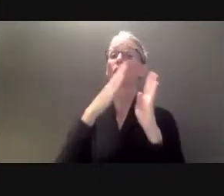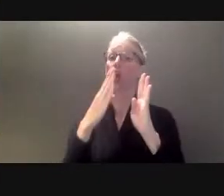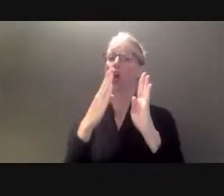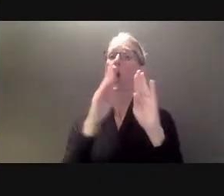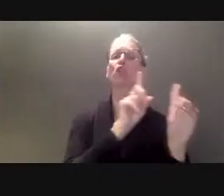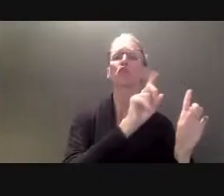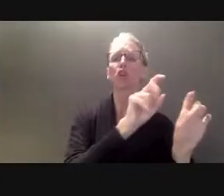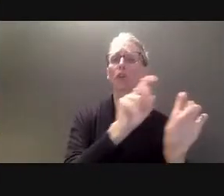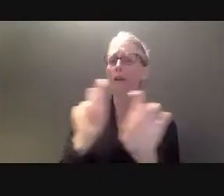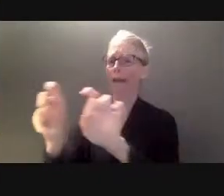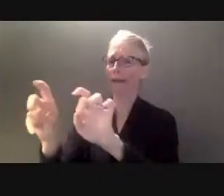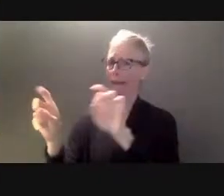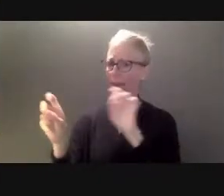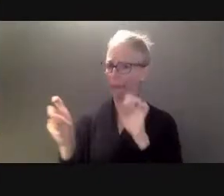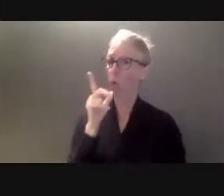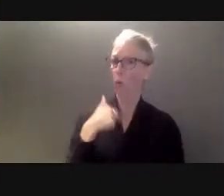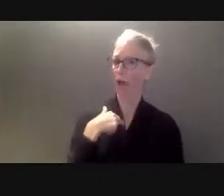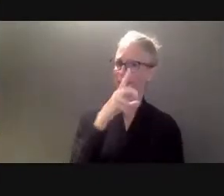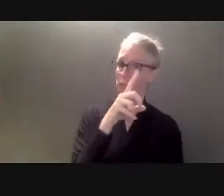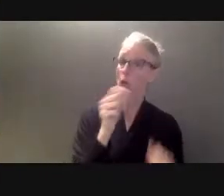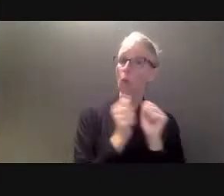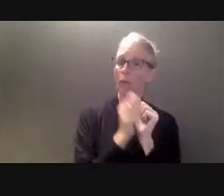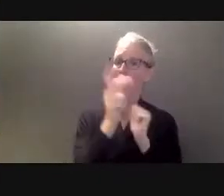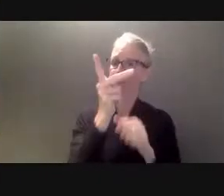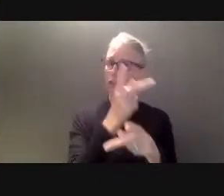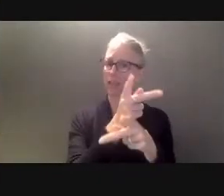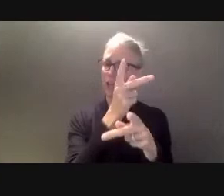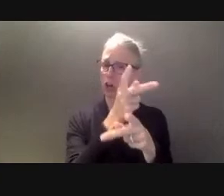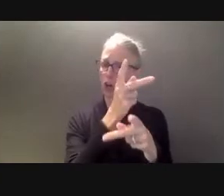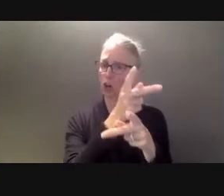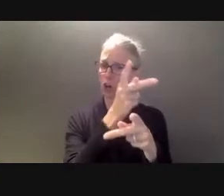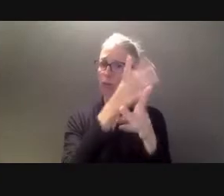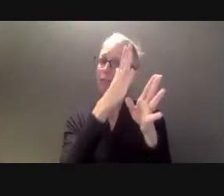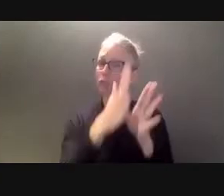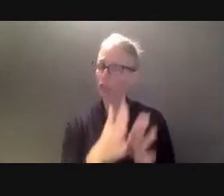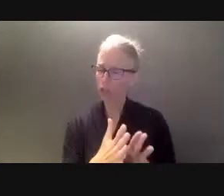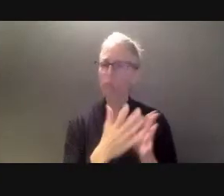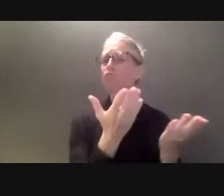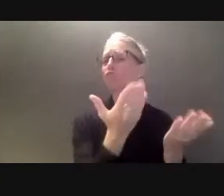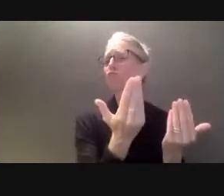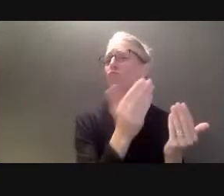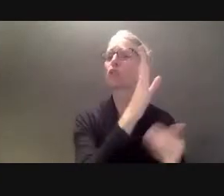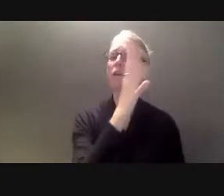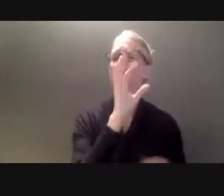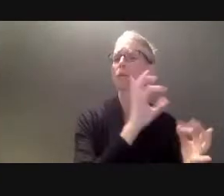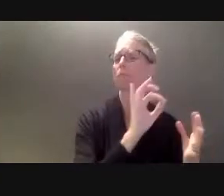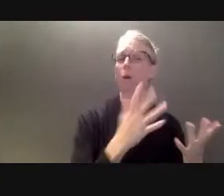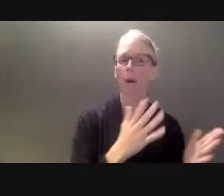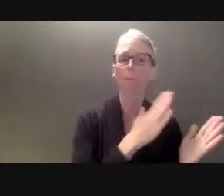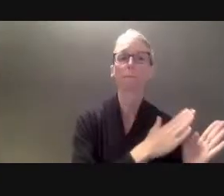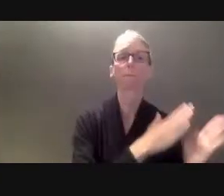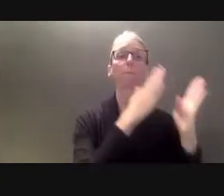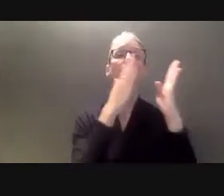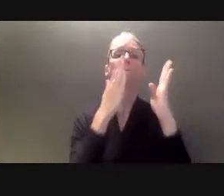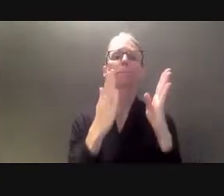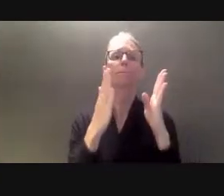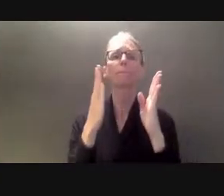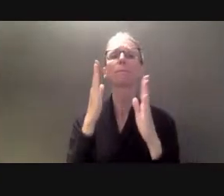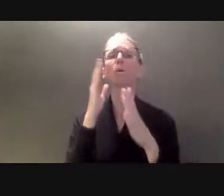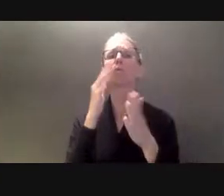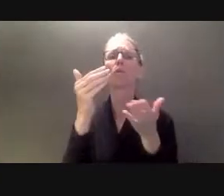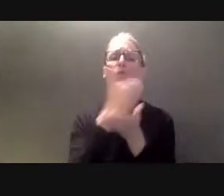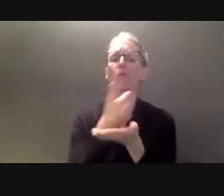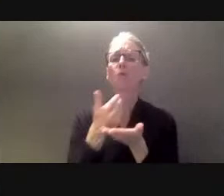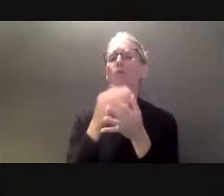park experiences, a review of the literature and YouTube videos on park accessibility, interviews